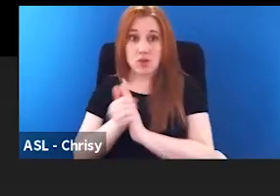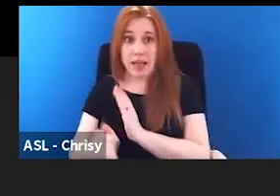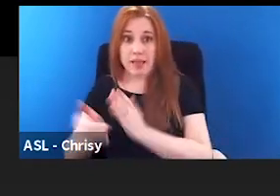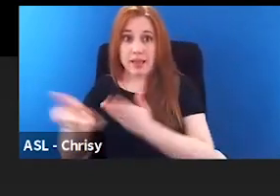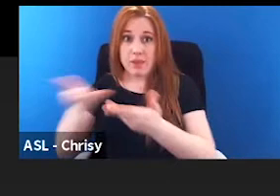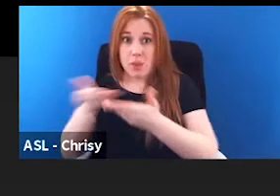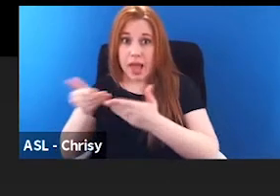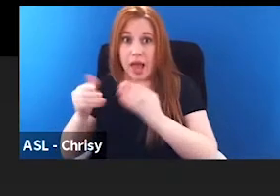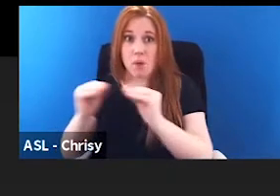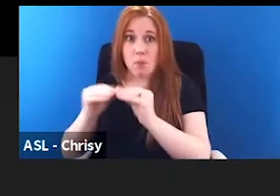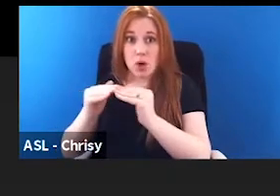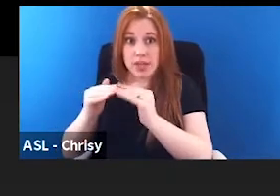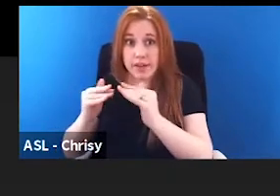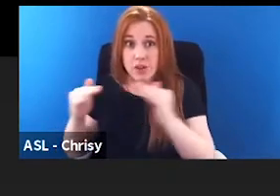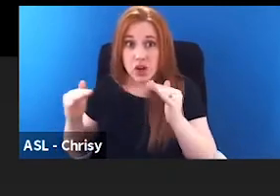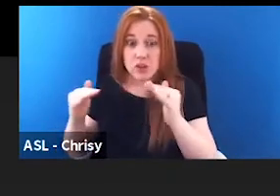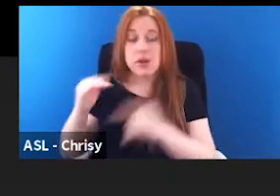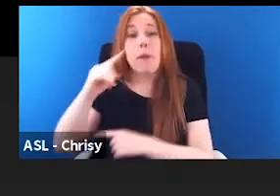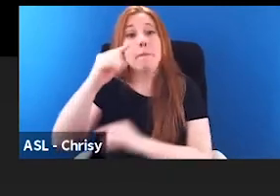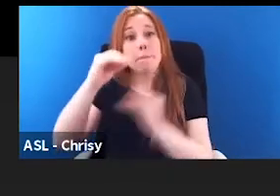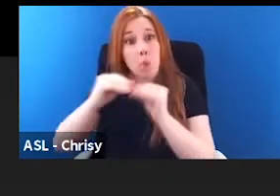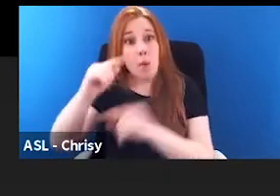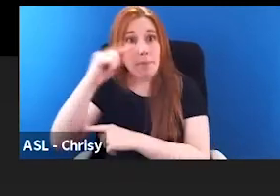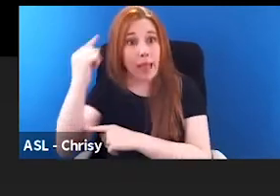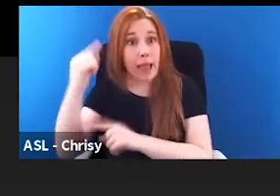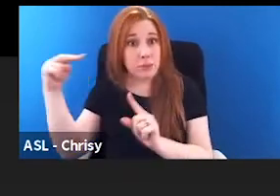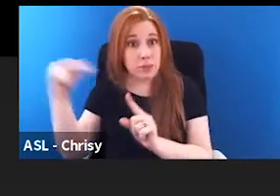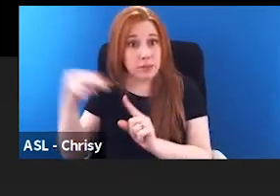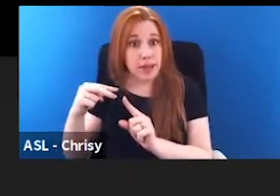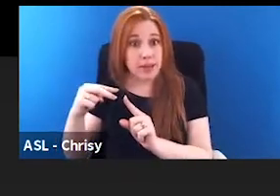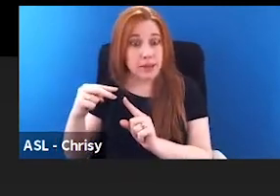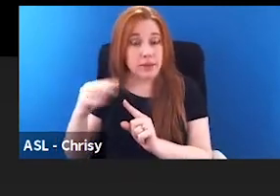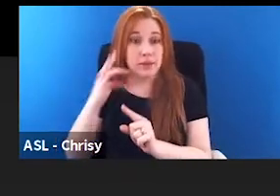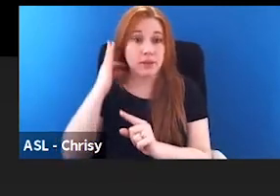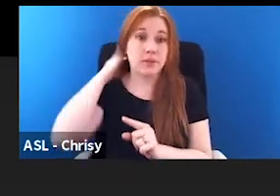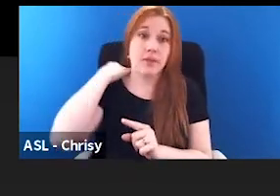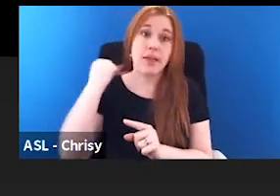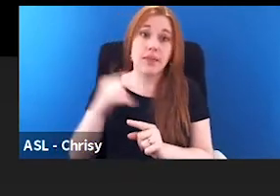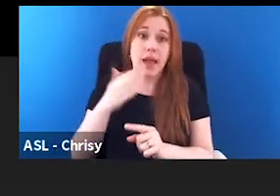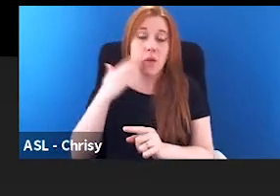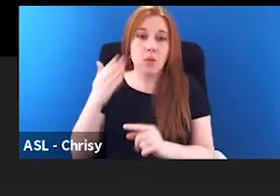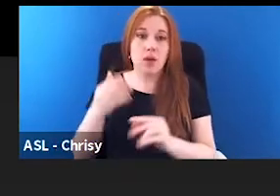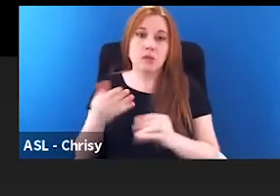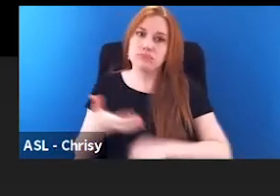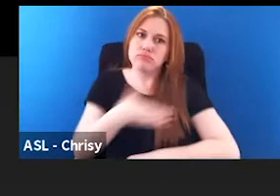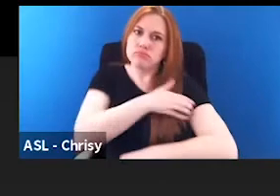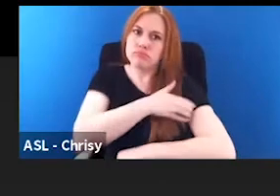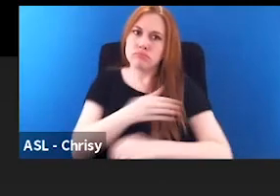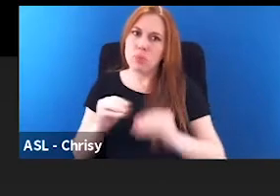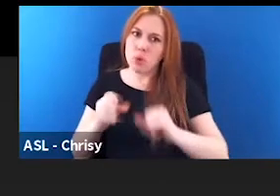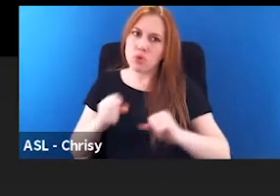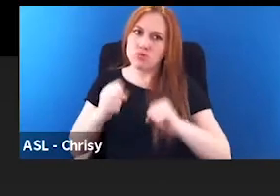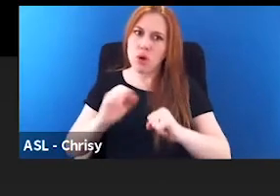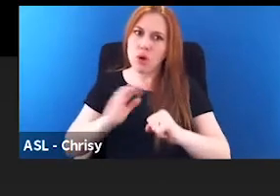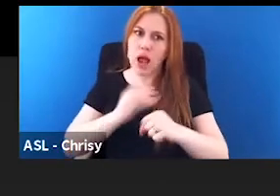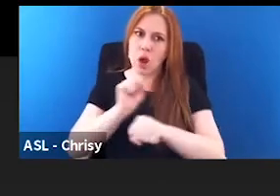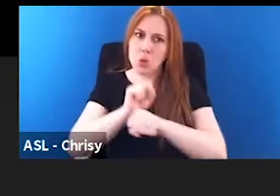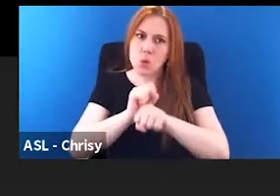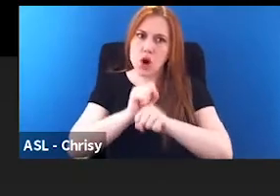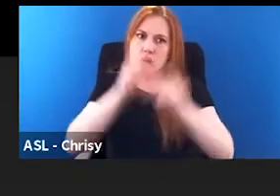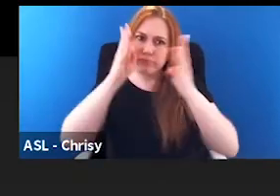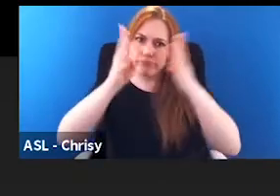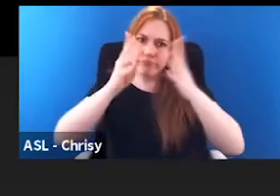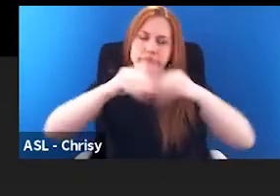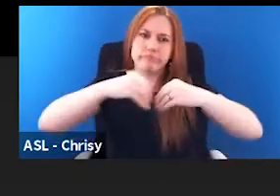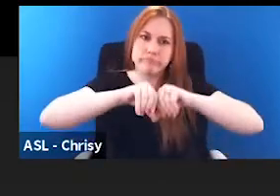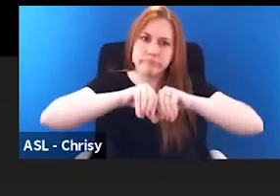specifically diverse from a Black perspective, it's going to strengthen the work that we put out in the EOS, and